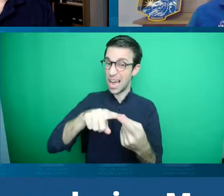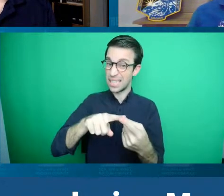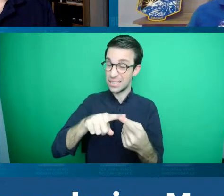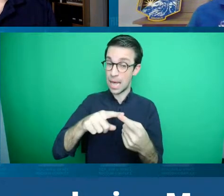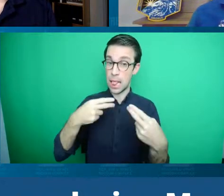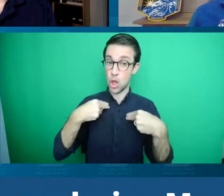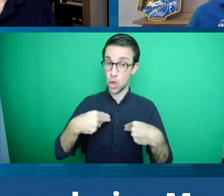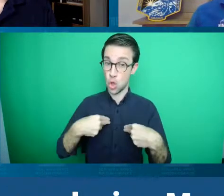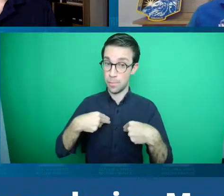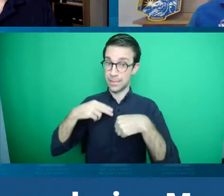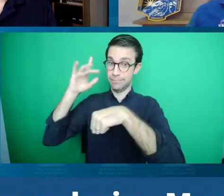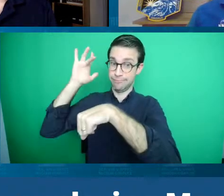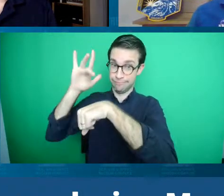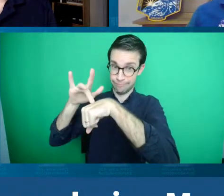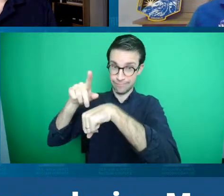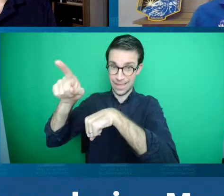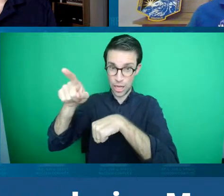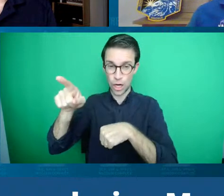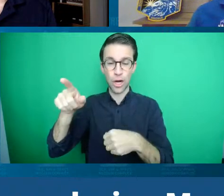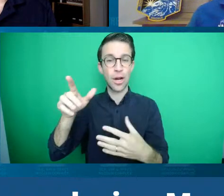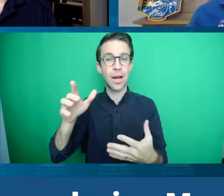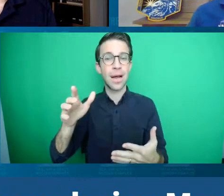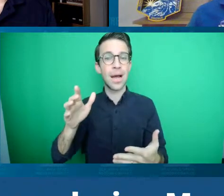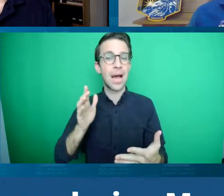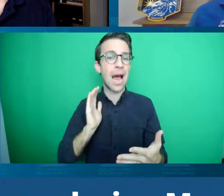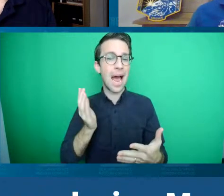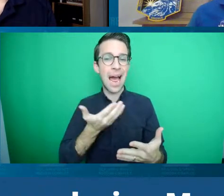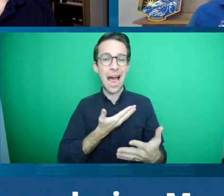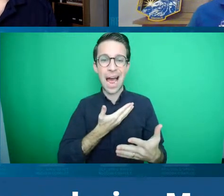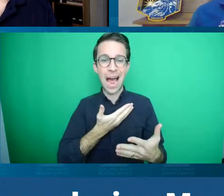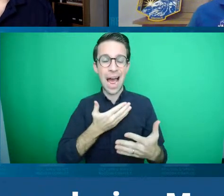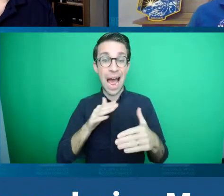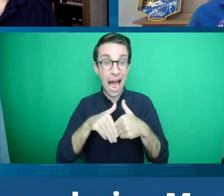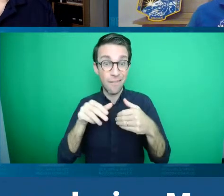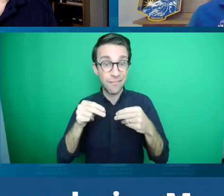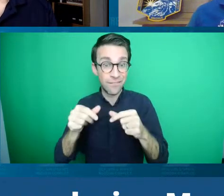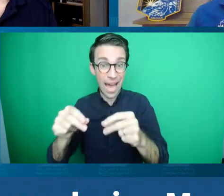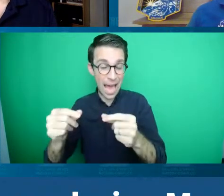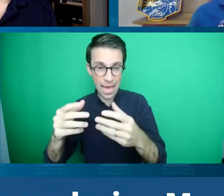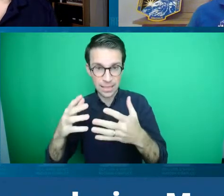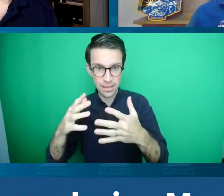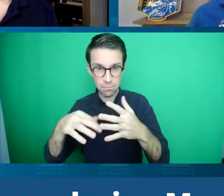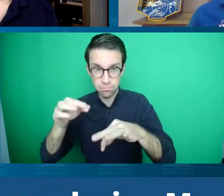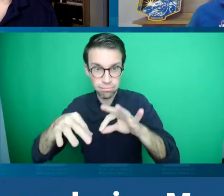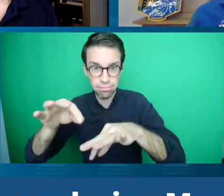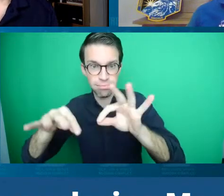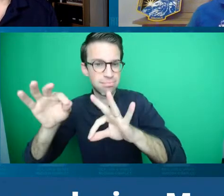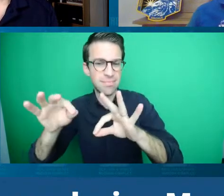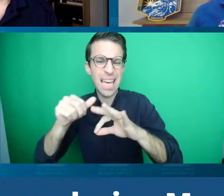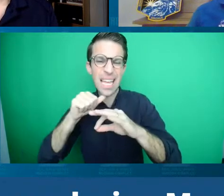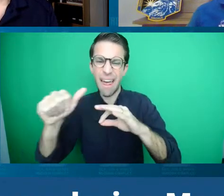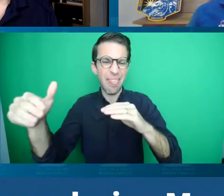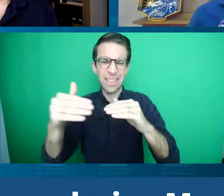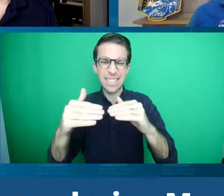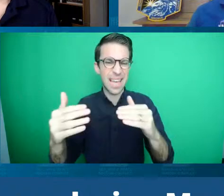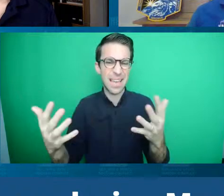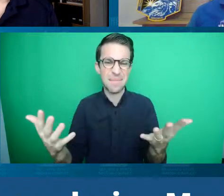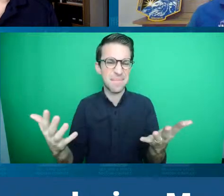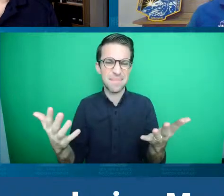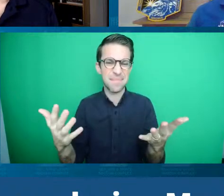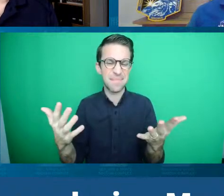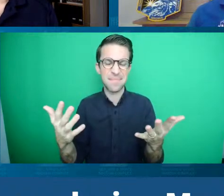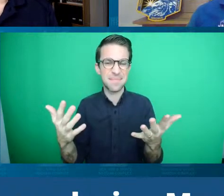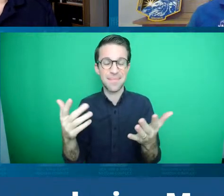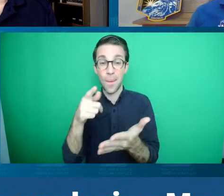our rate of science is not going to be quite the same. What we